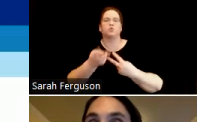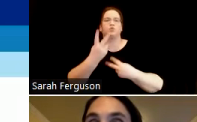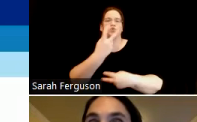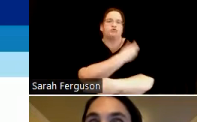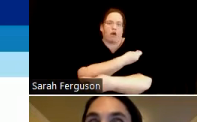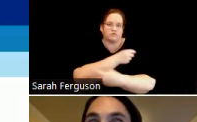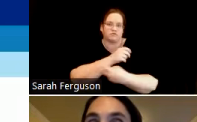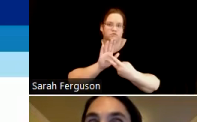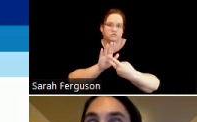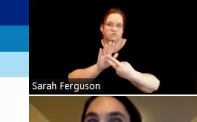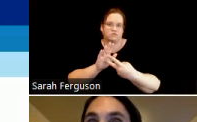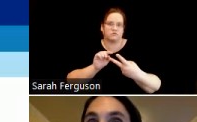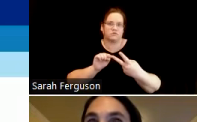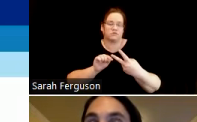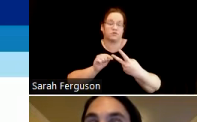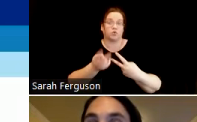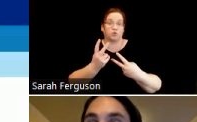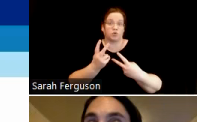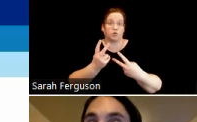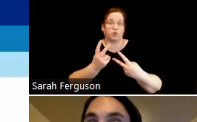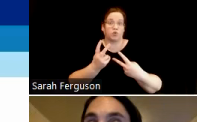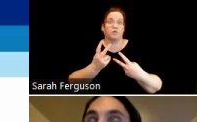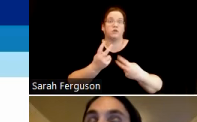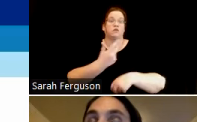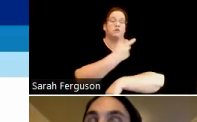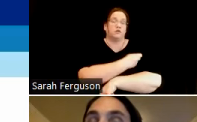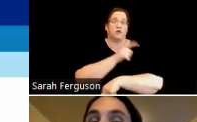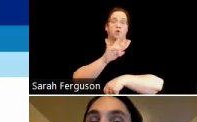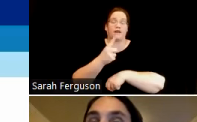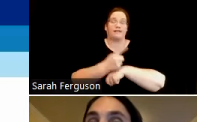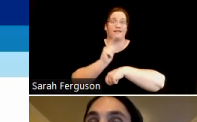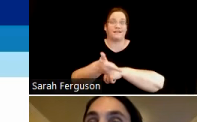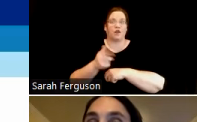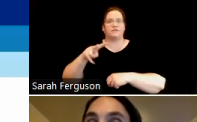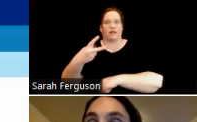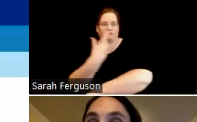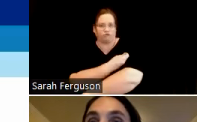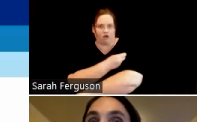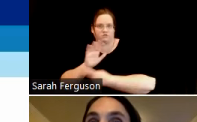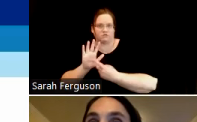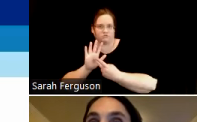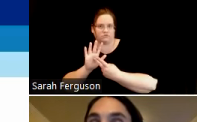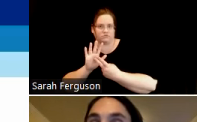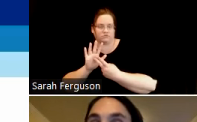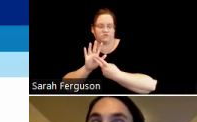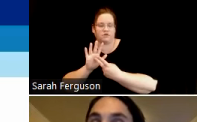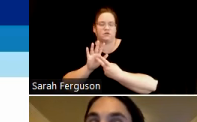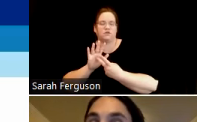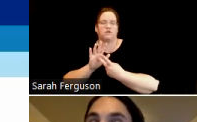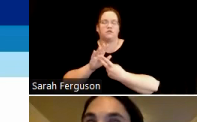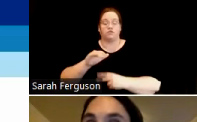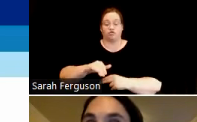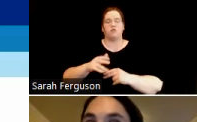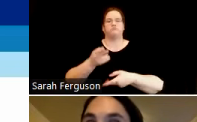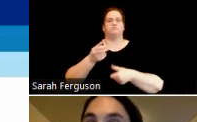So Moderna is 2 shots spaced 28 days apart. And the child is considered